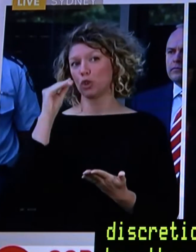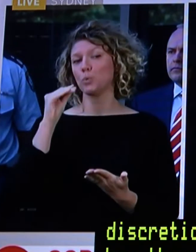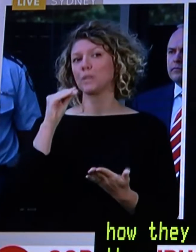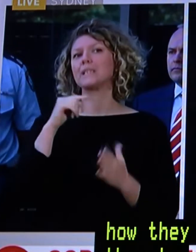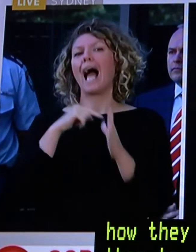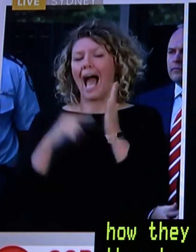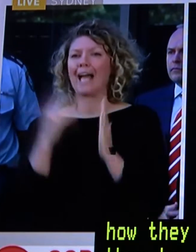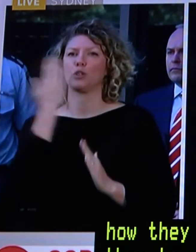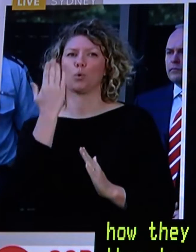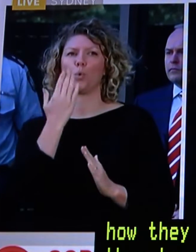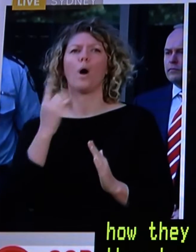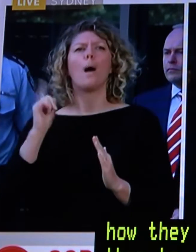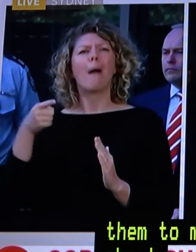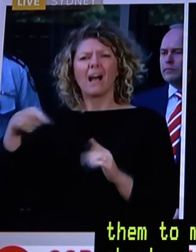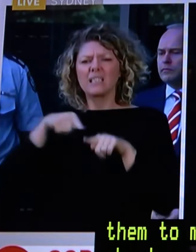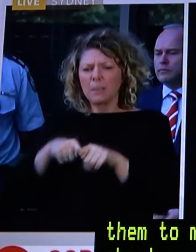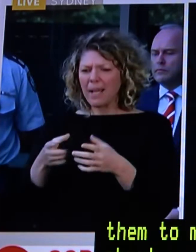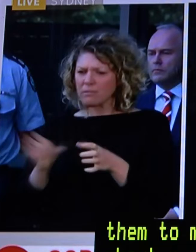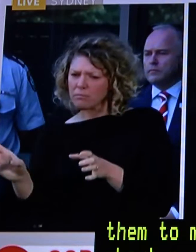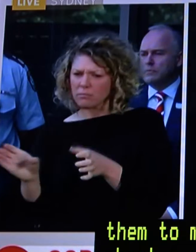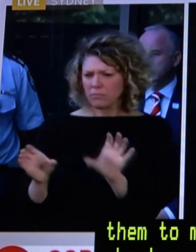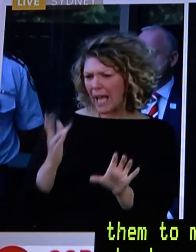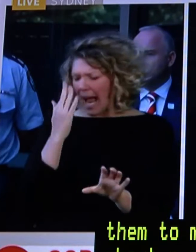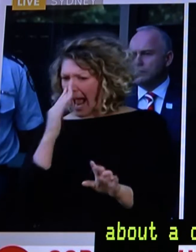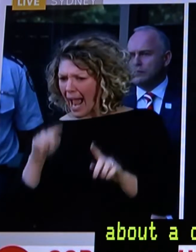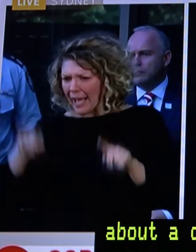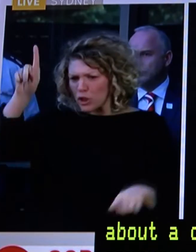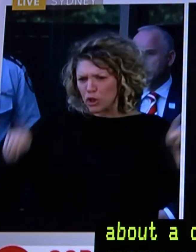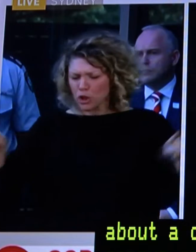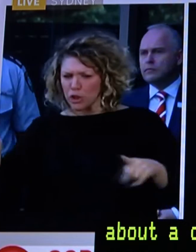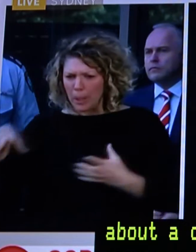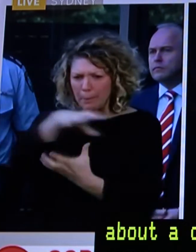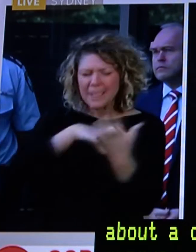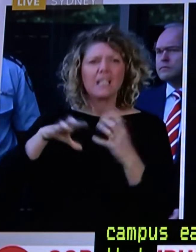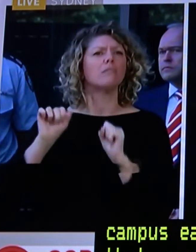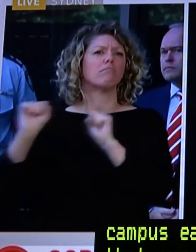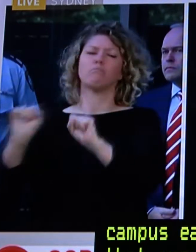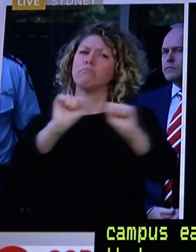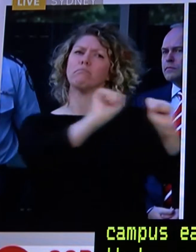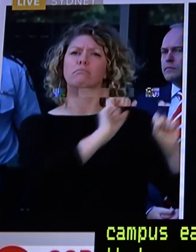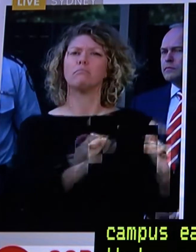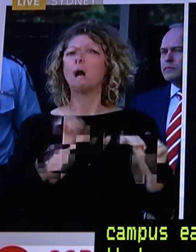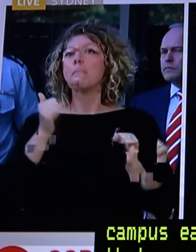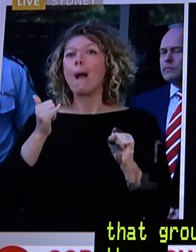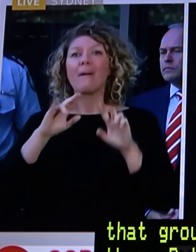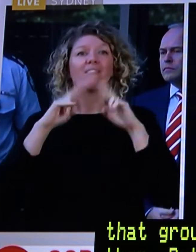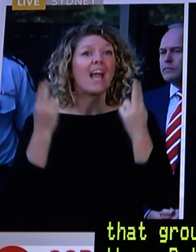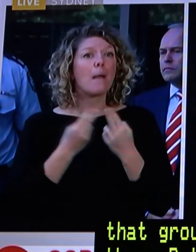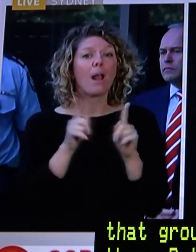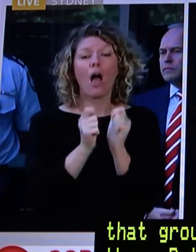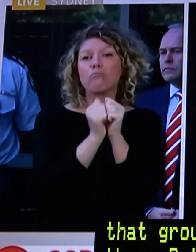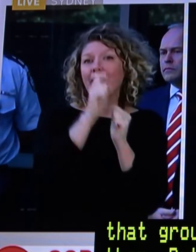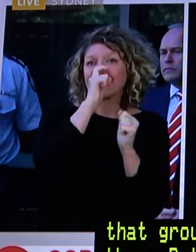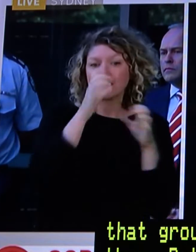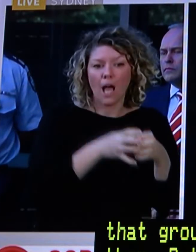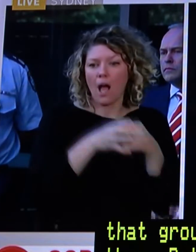each day, but how they break that group up will be a matter for them. But we are asking them to certainly consider family groupings, keeping siblings